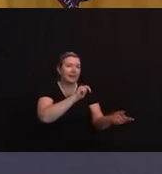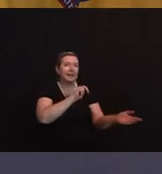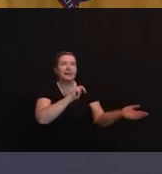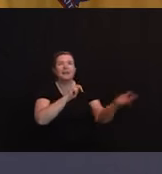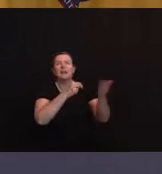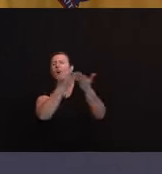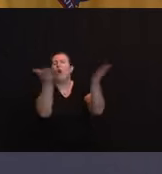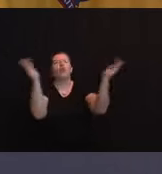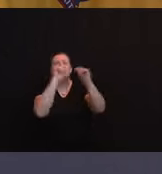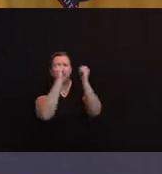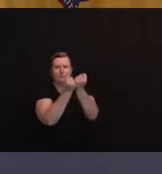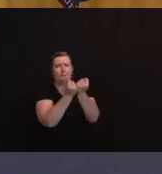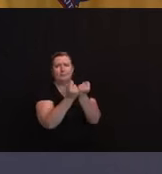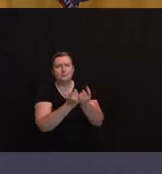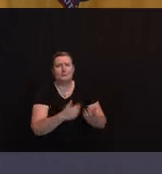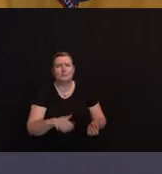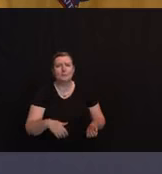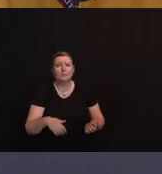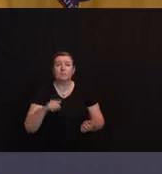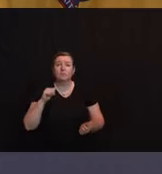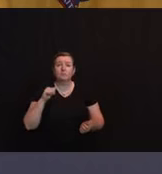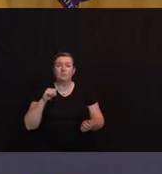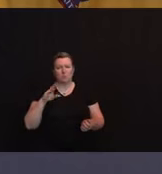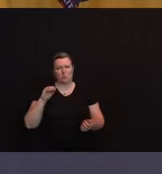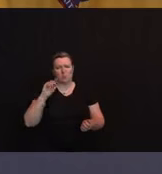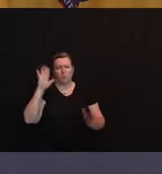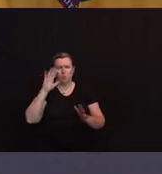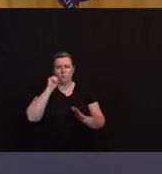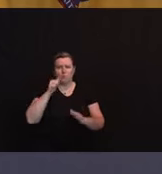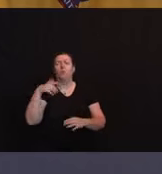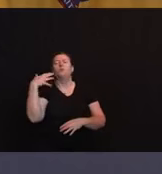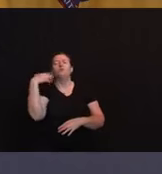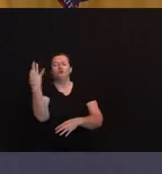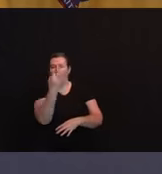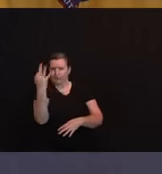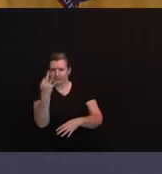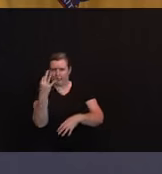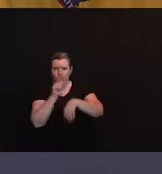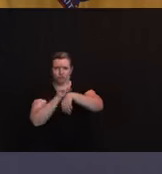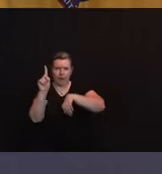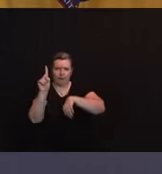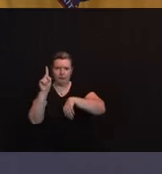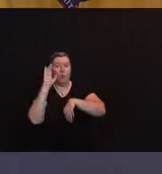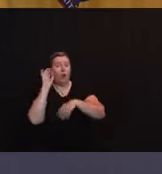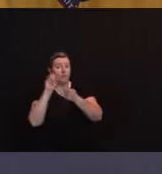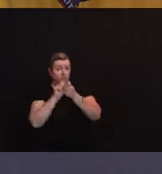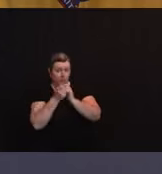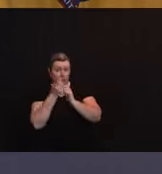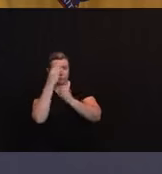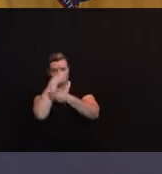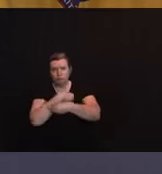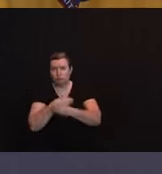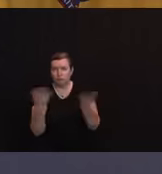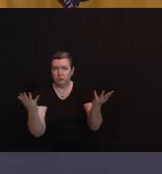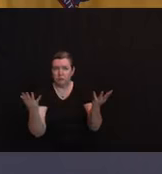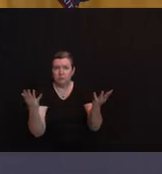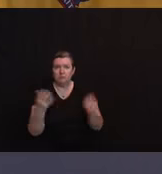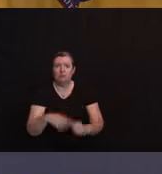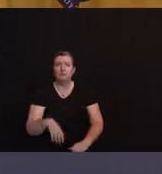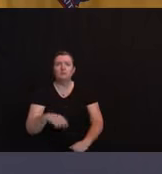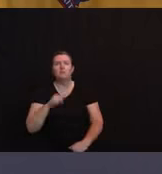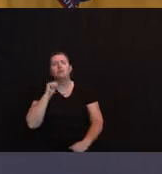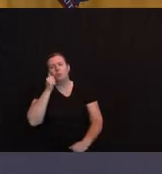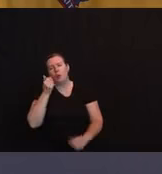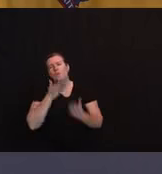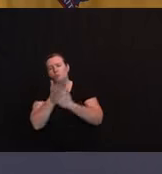Dan, here at 1 o'clock on Friday, unless you hear otherwise from us. We'll be with you virtually tomorrow. We actually may